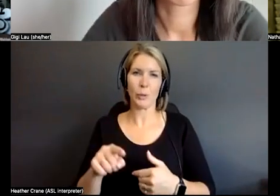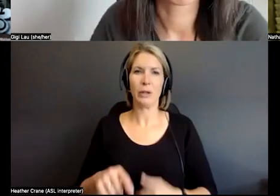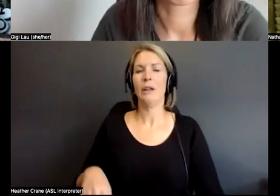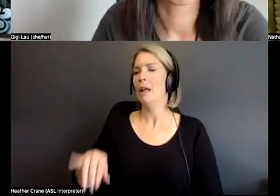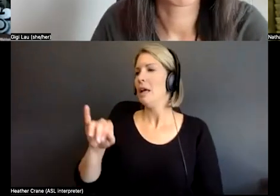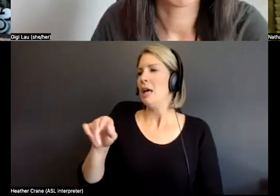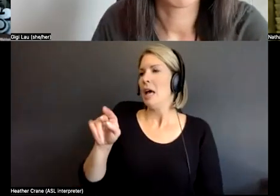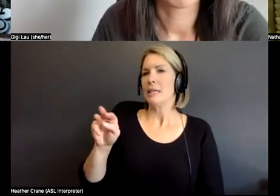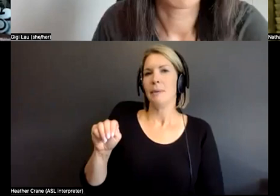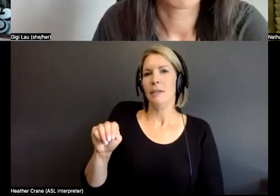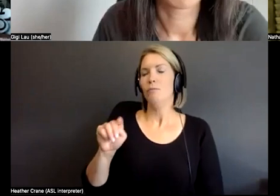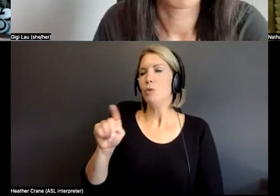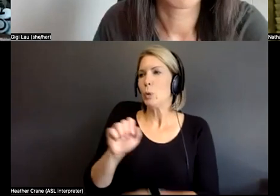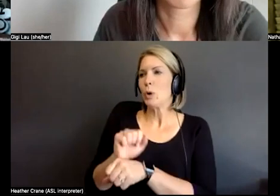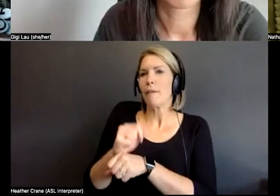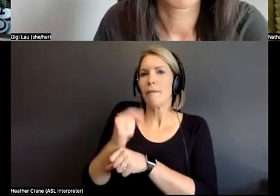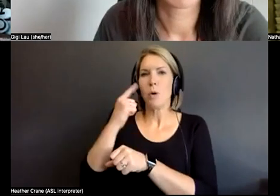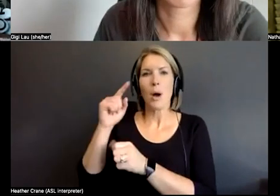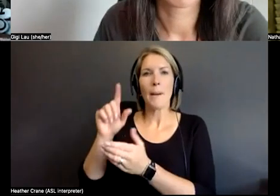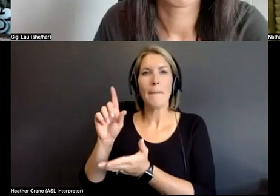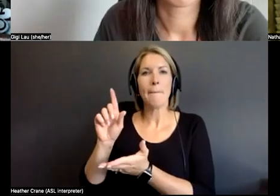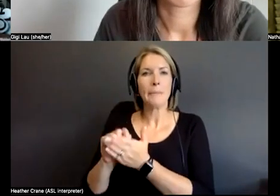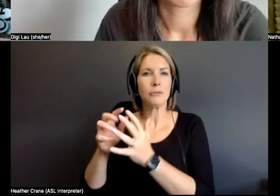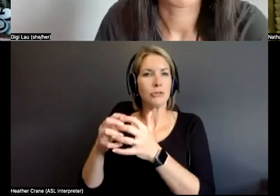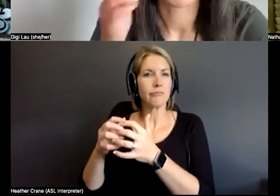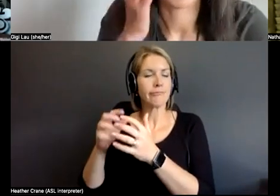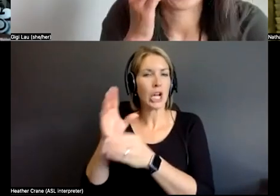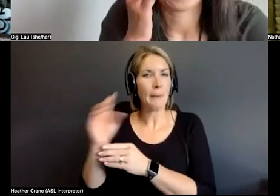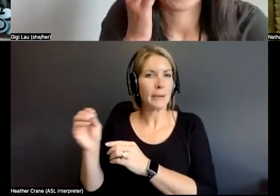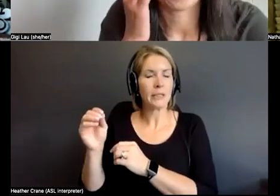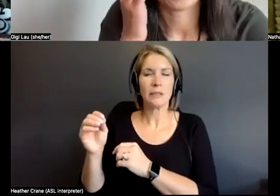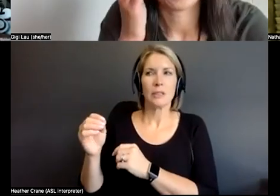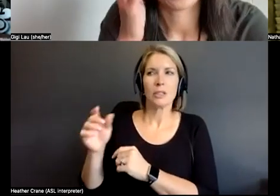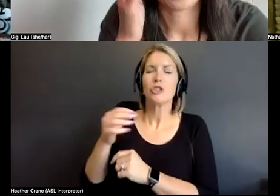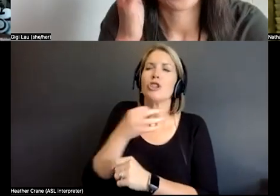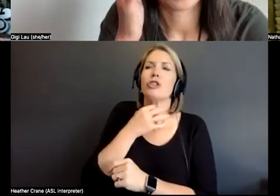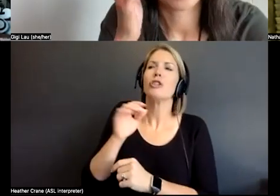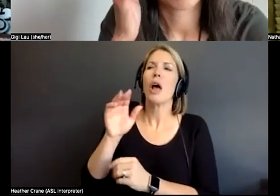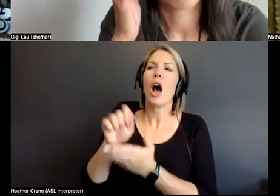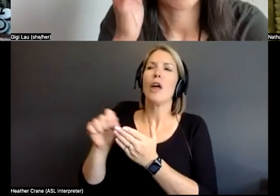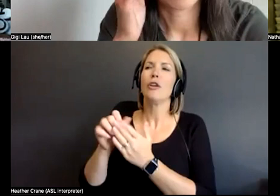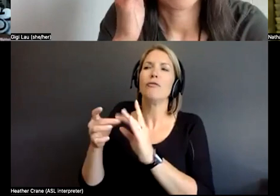works for a publisher? What is the relationship that you as a designer have with the author of a given book?